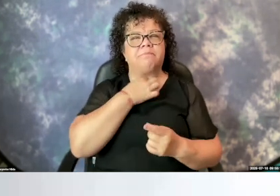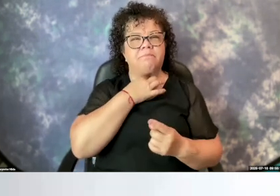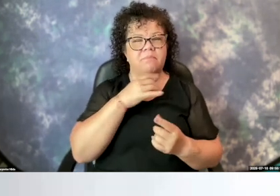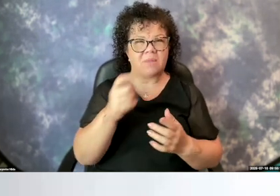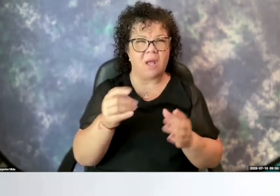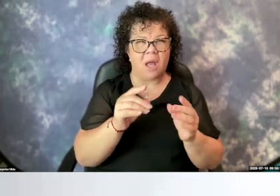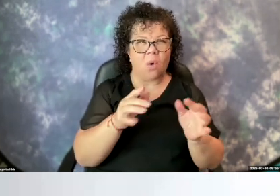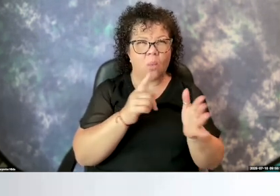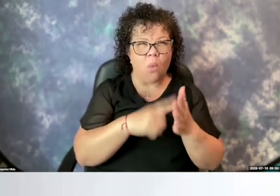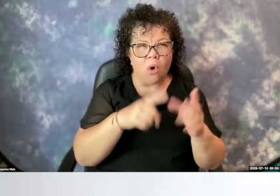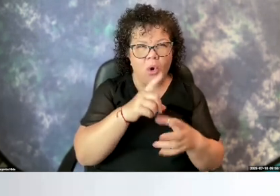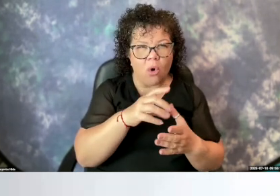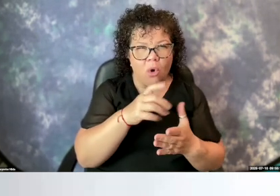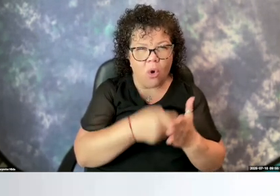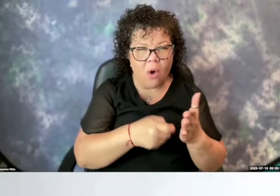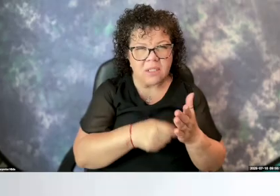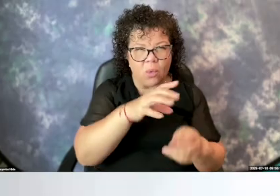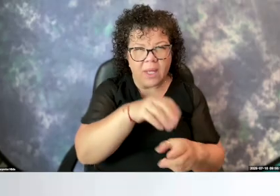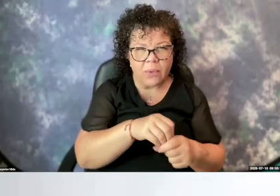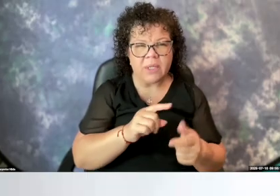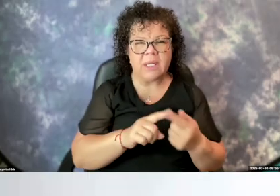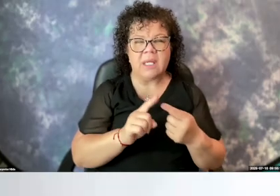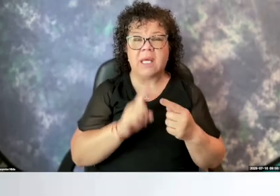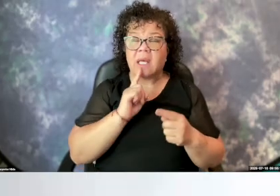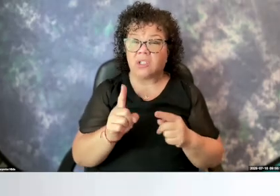defined, kind of what costs are included. Is there a